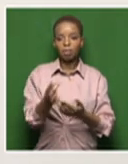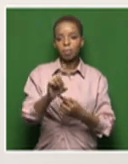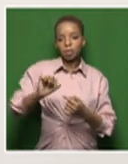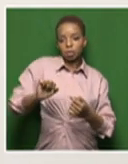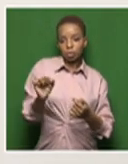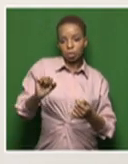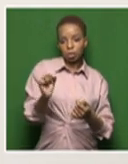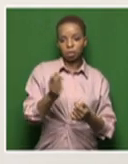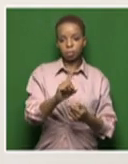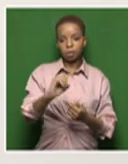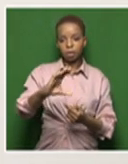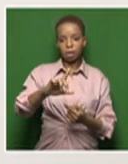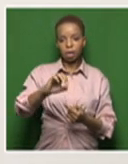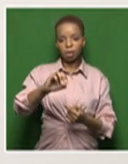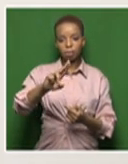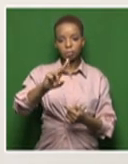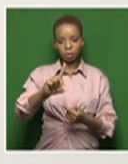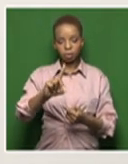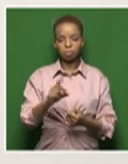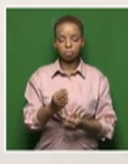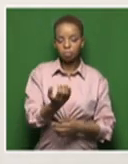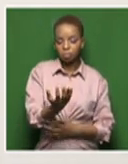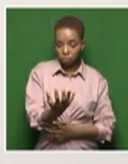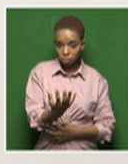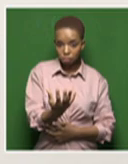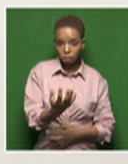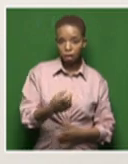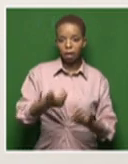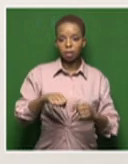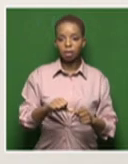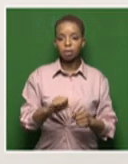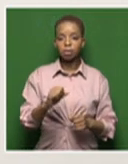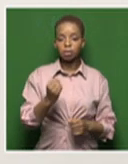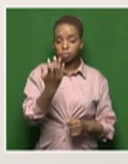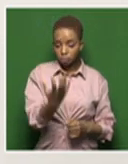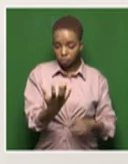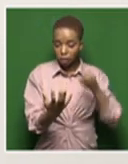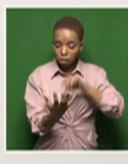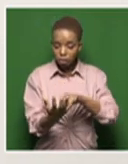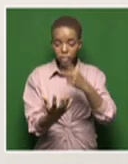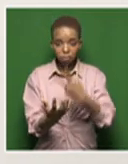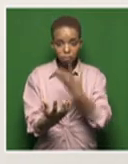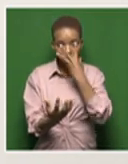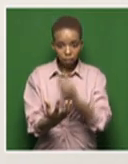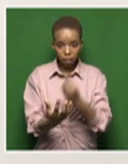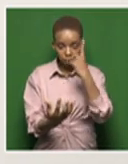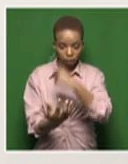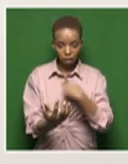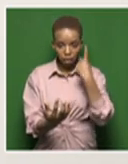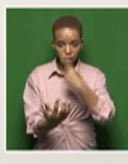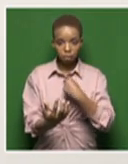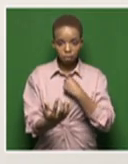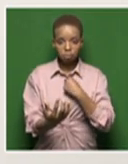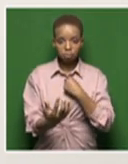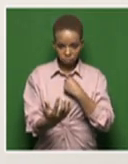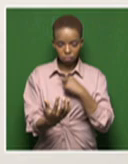from the device for it to authenticate your face. So as soon as the AI recognizes your face, it then verbally says out your name. So